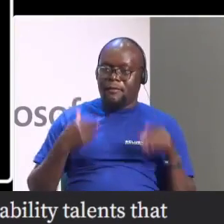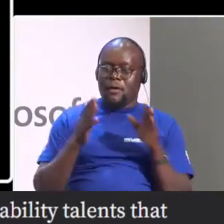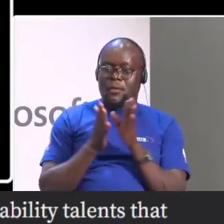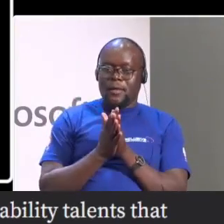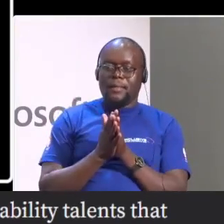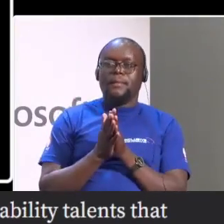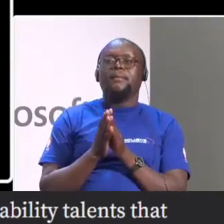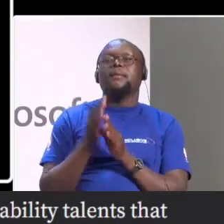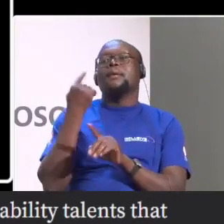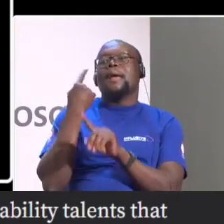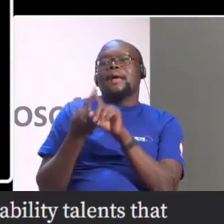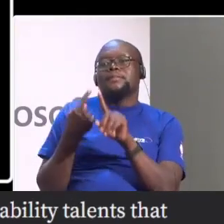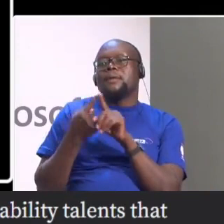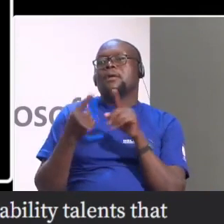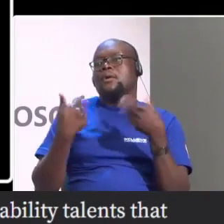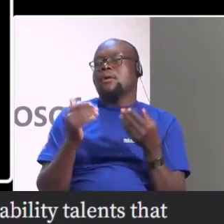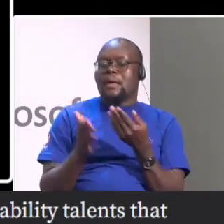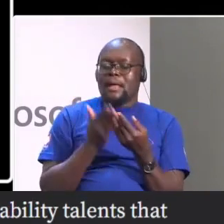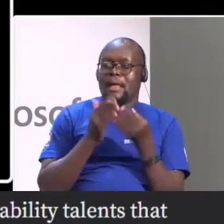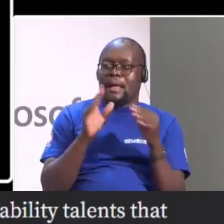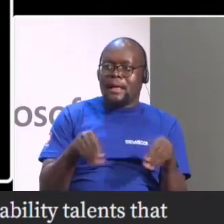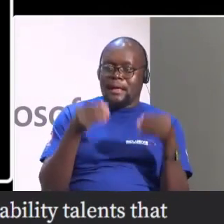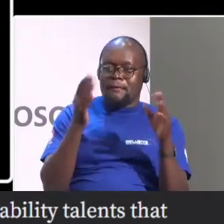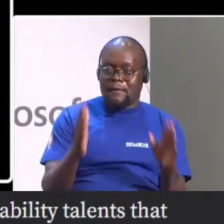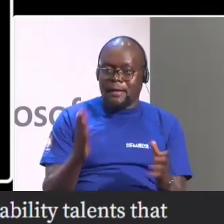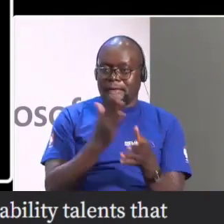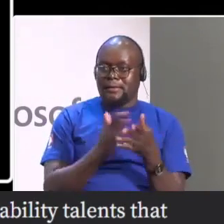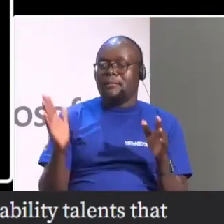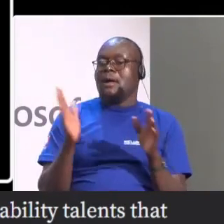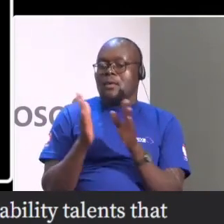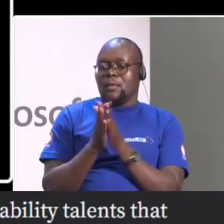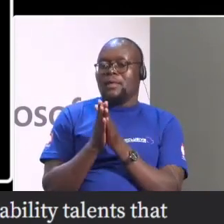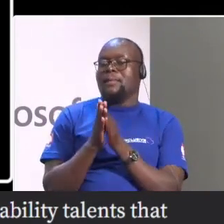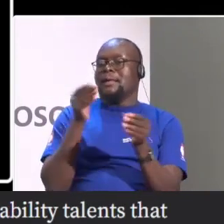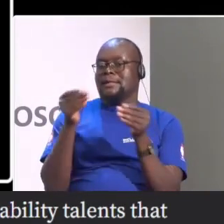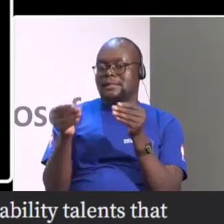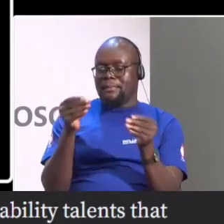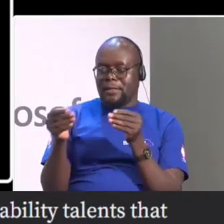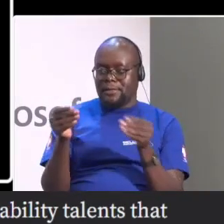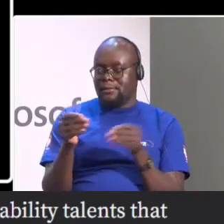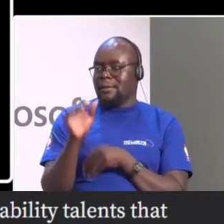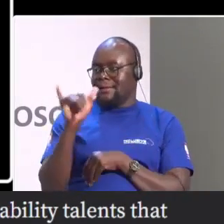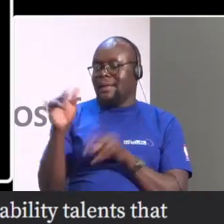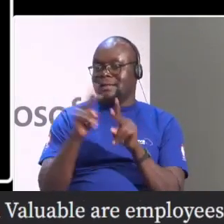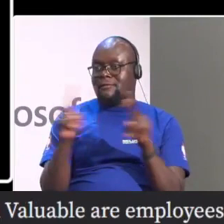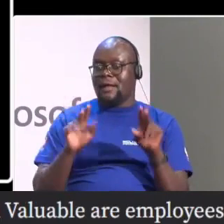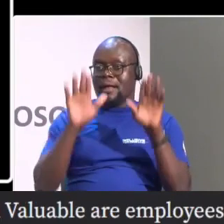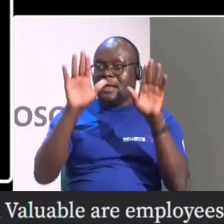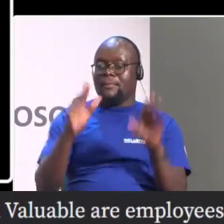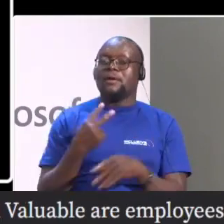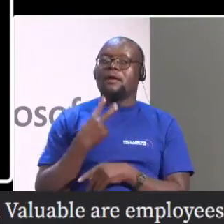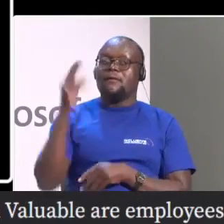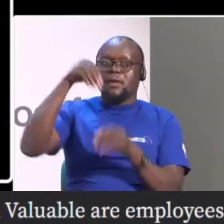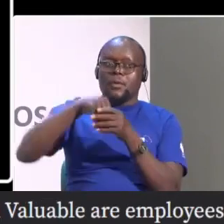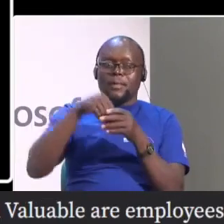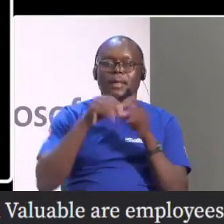experience, or are caregivers to somebody with a disability. It's a really important voice within